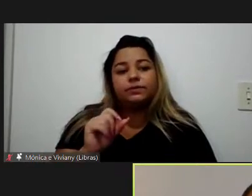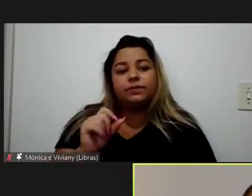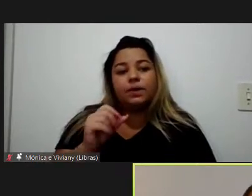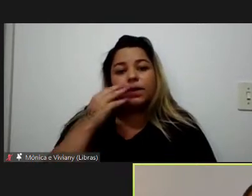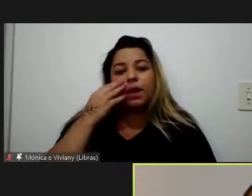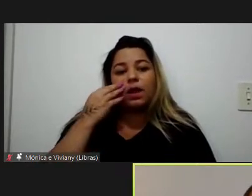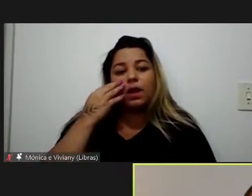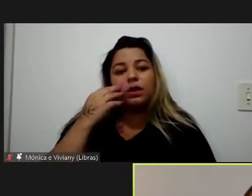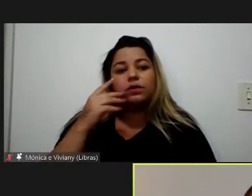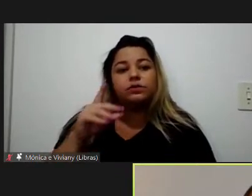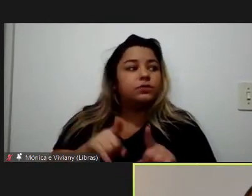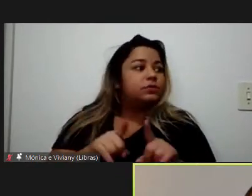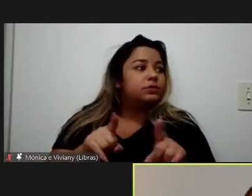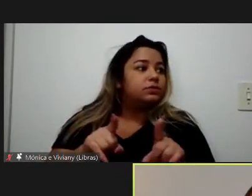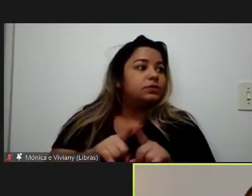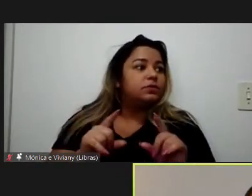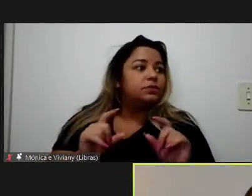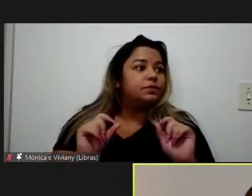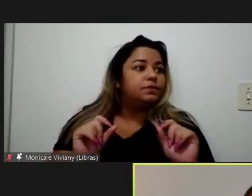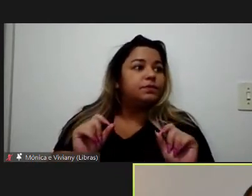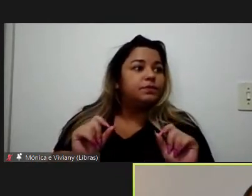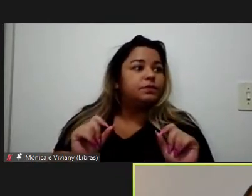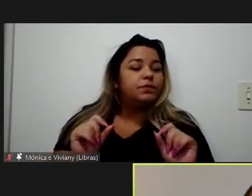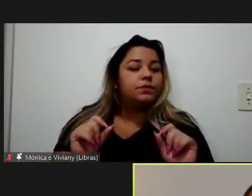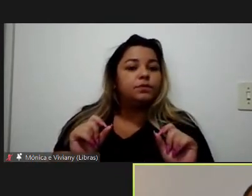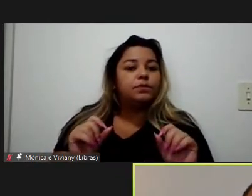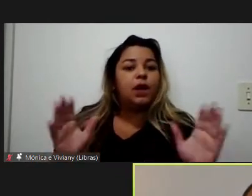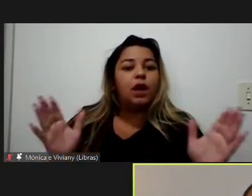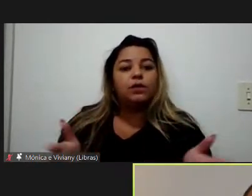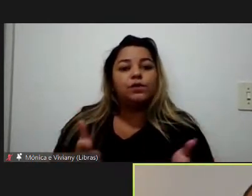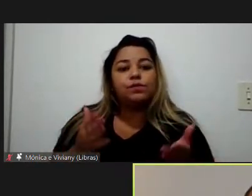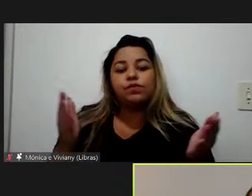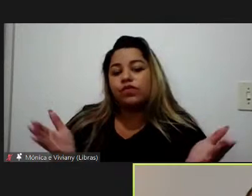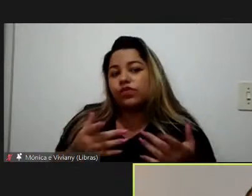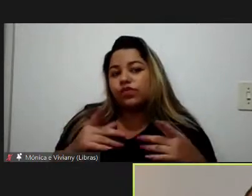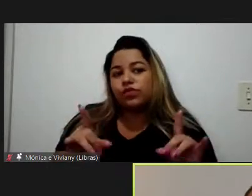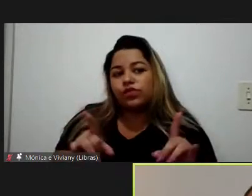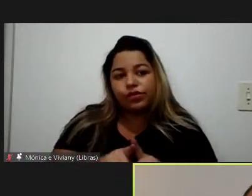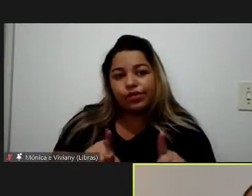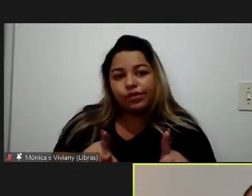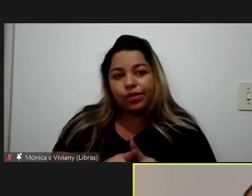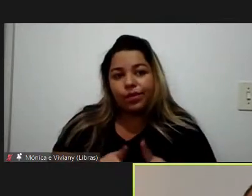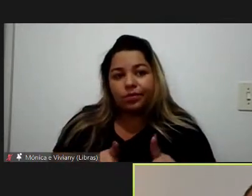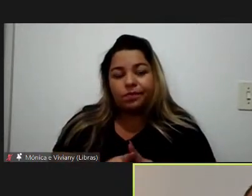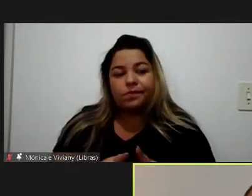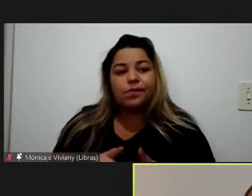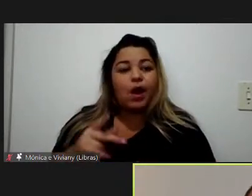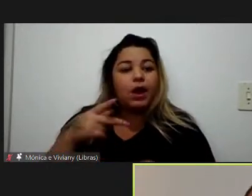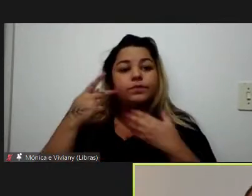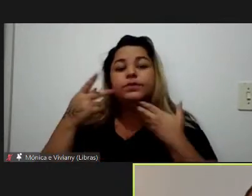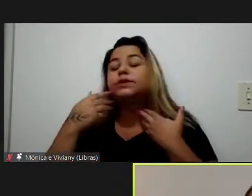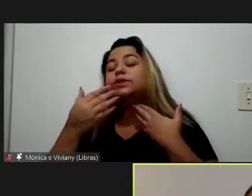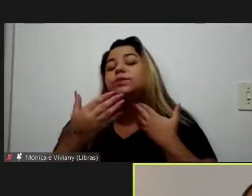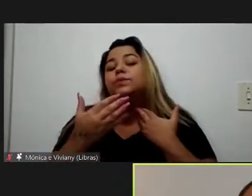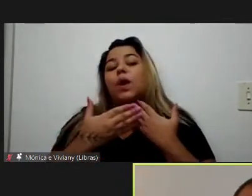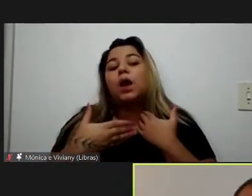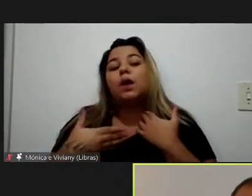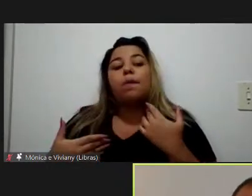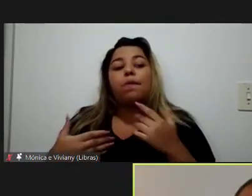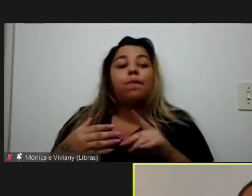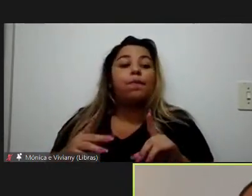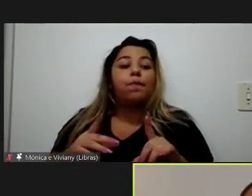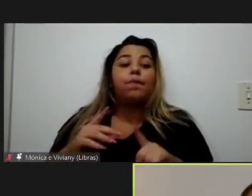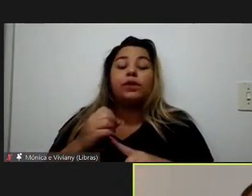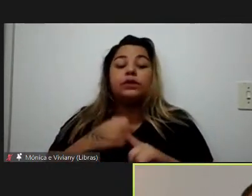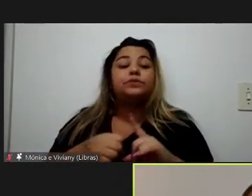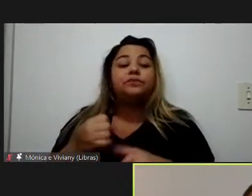to incentivize them to take also social and political action. The second question regarding